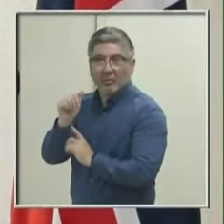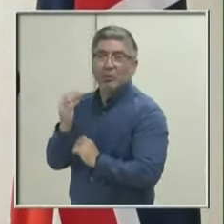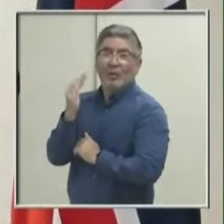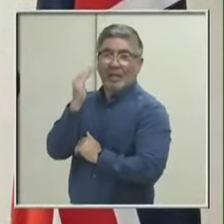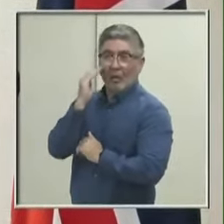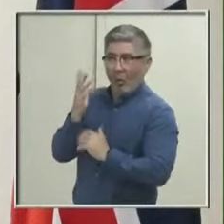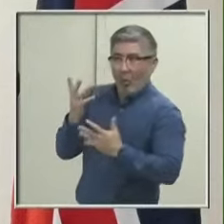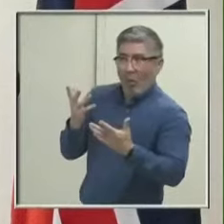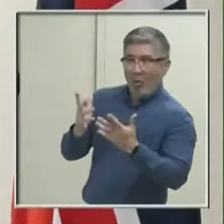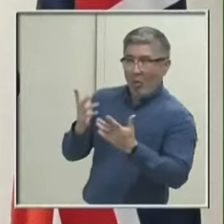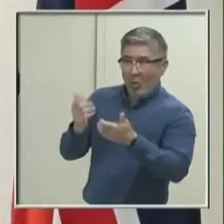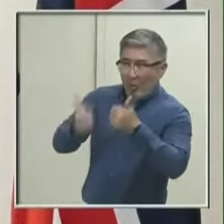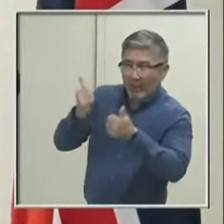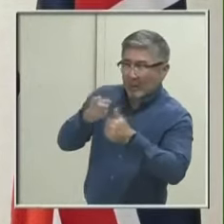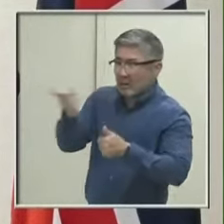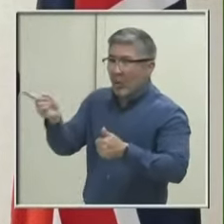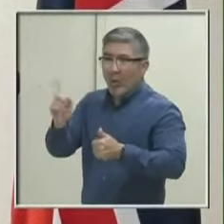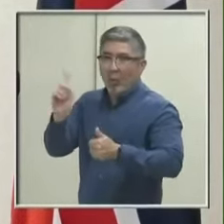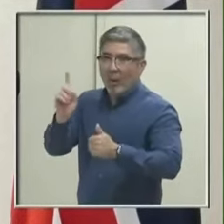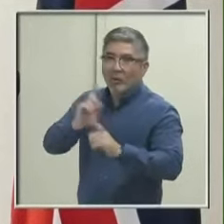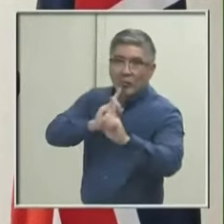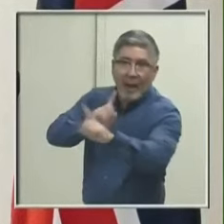were doing.